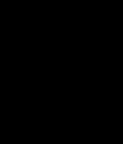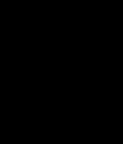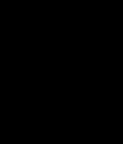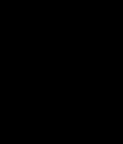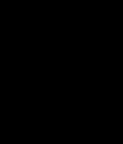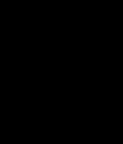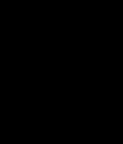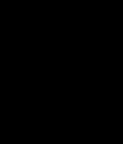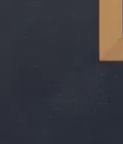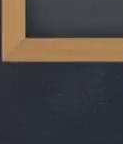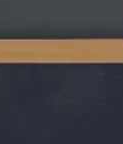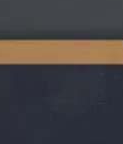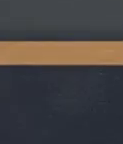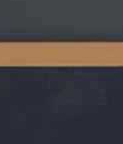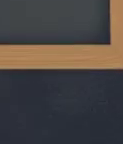national educator.